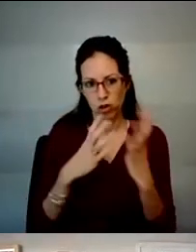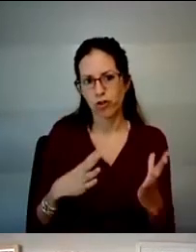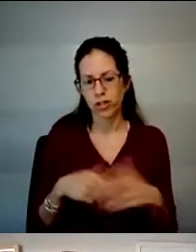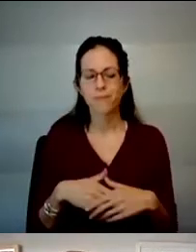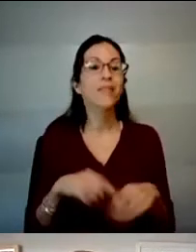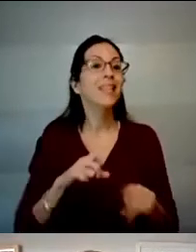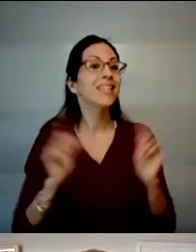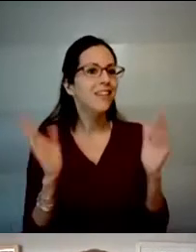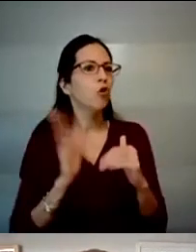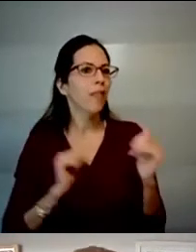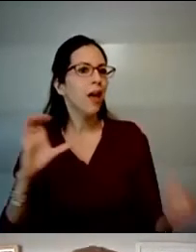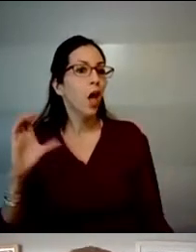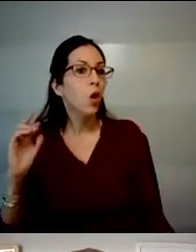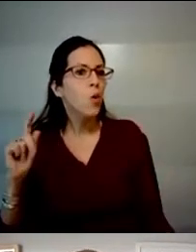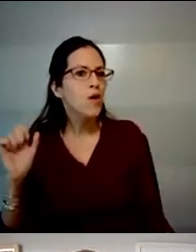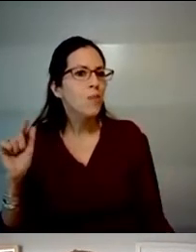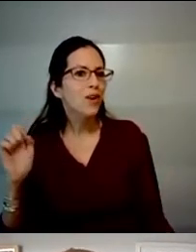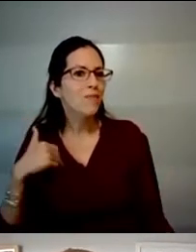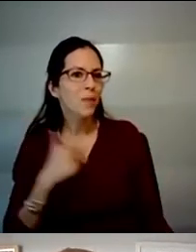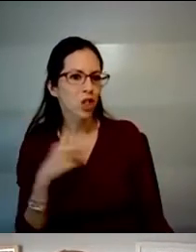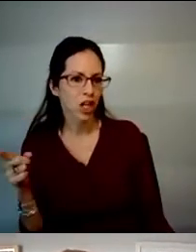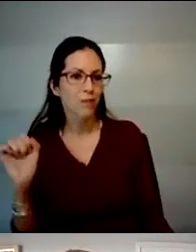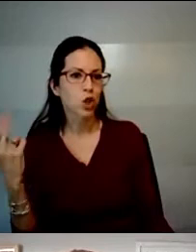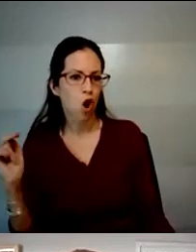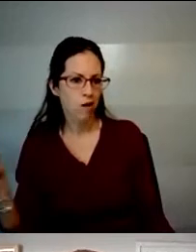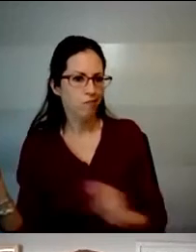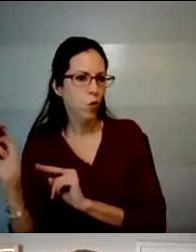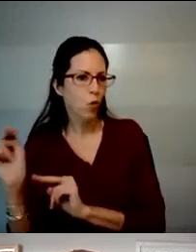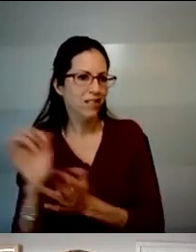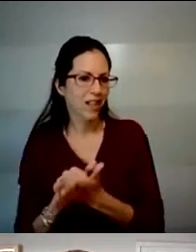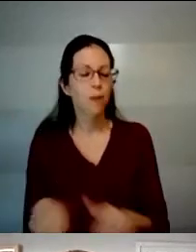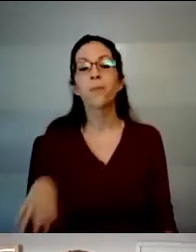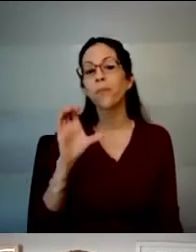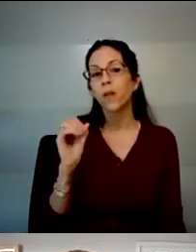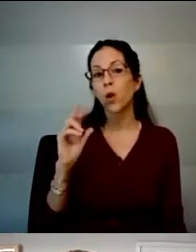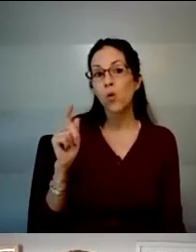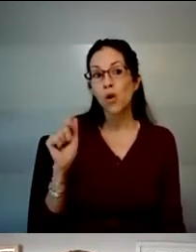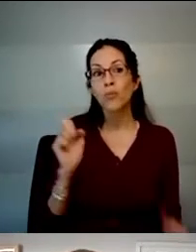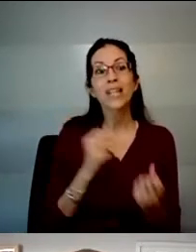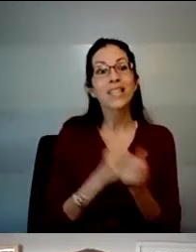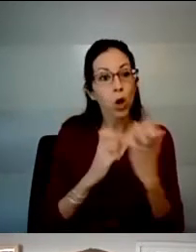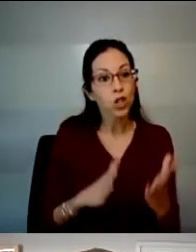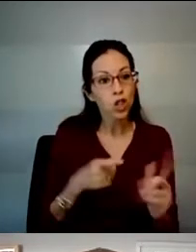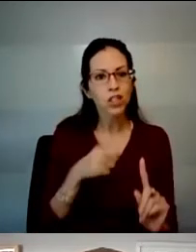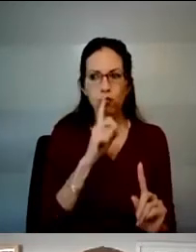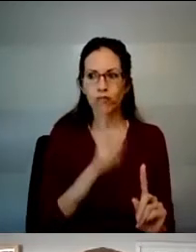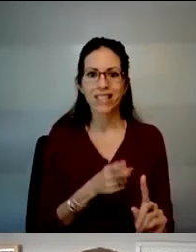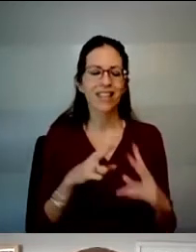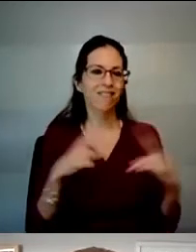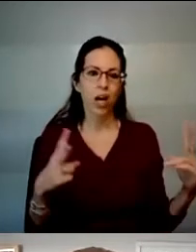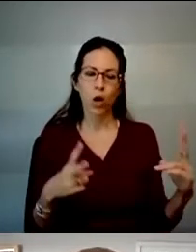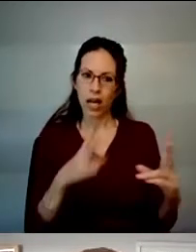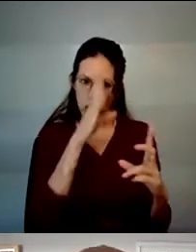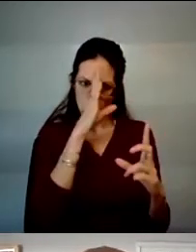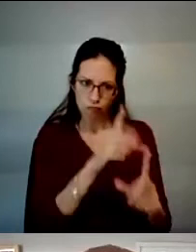our corporate membership program that Sean oversees. You know, corporate sponsorships are, you know, it's really directed funding.